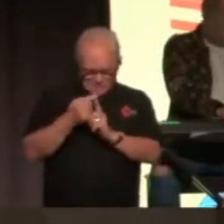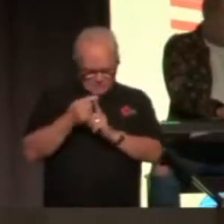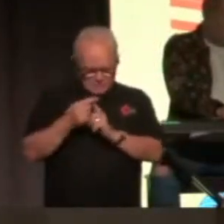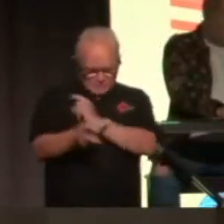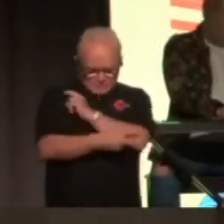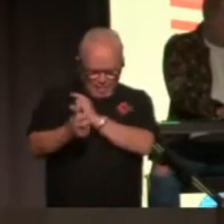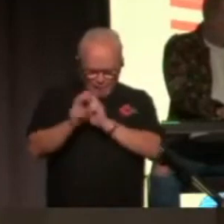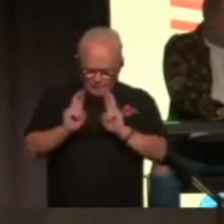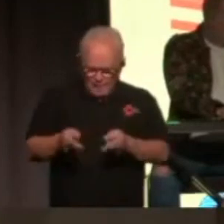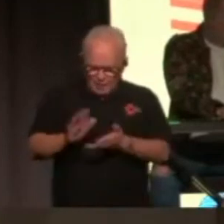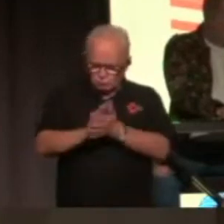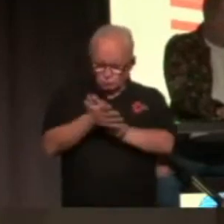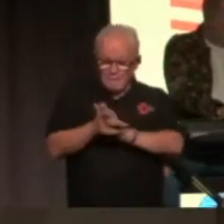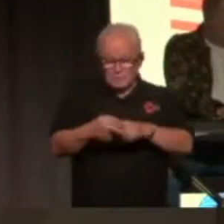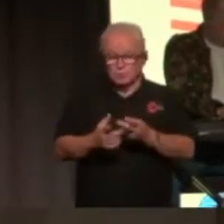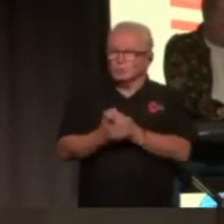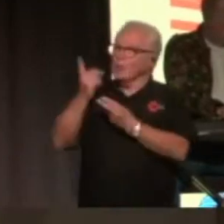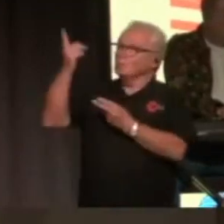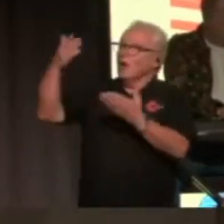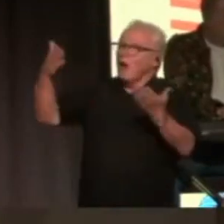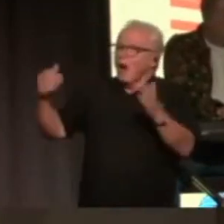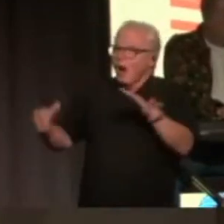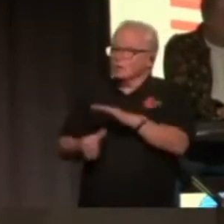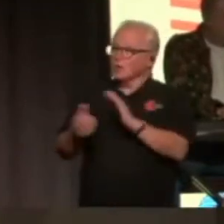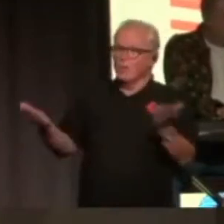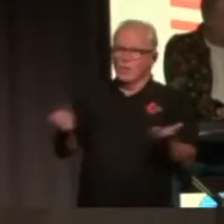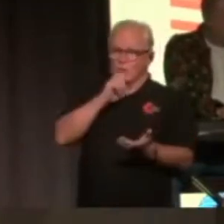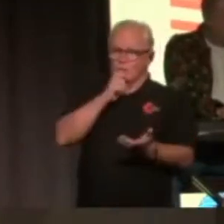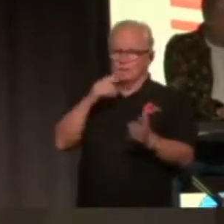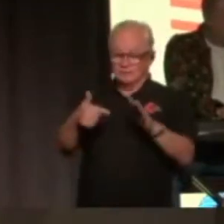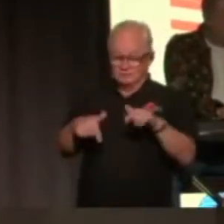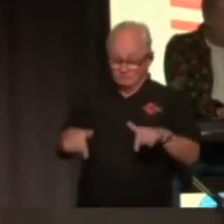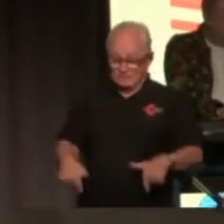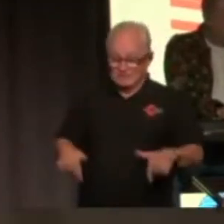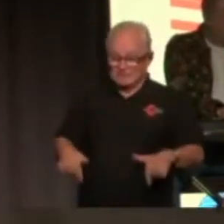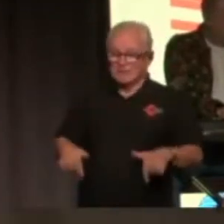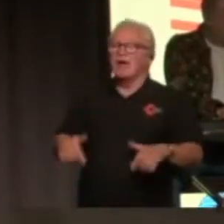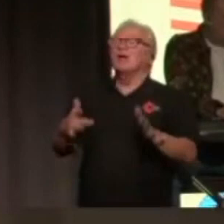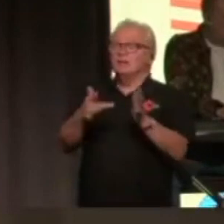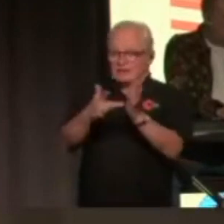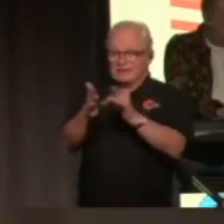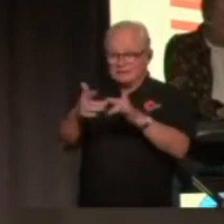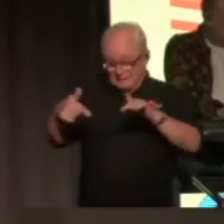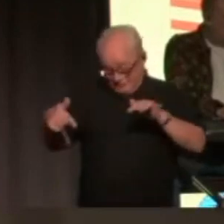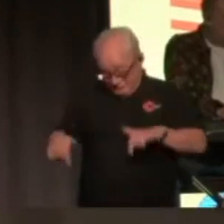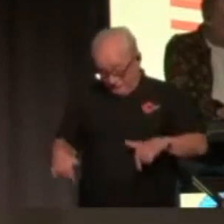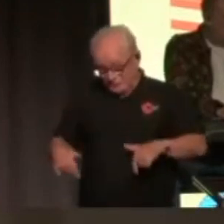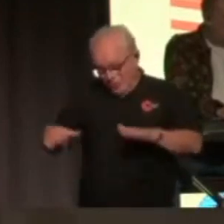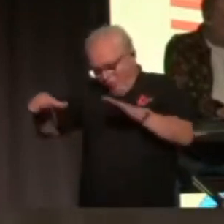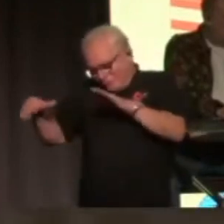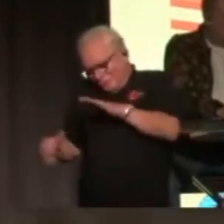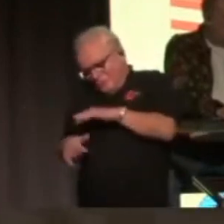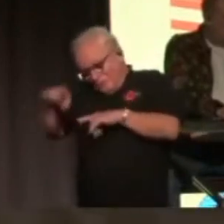But God put all things under his feet, the feet of Jesus, and gave Jesus to be the head